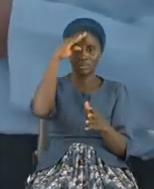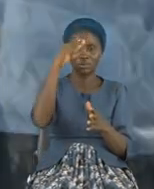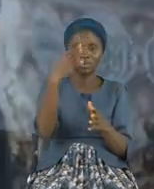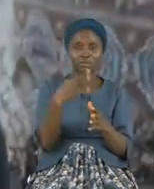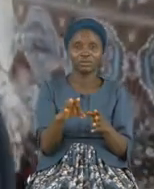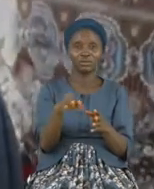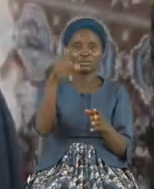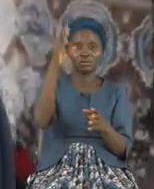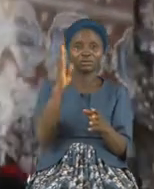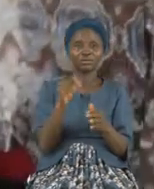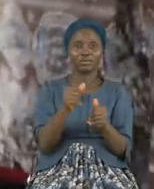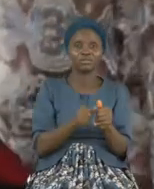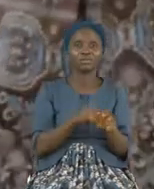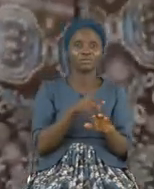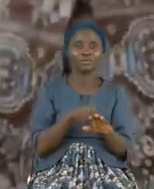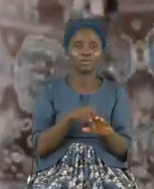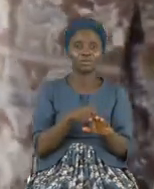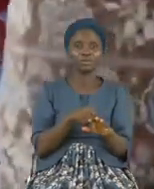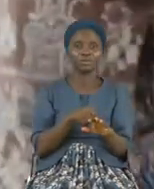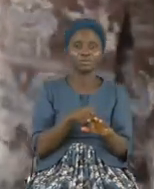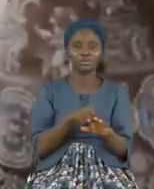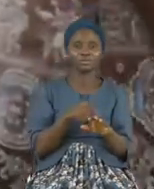Every moment, know who you are.